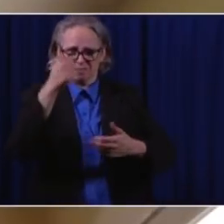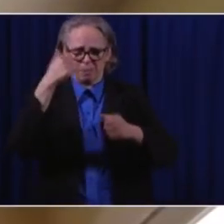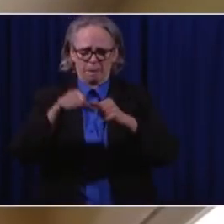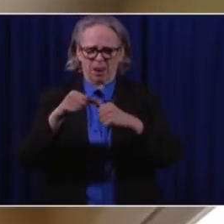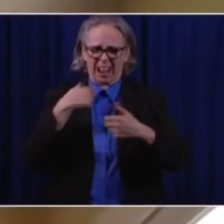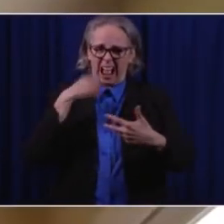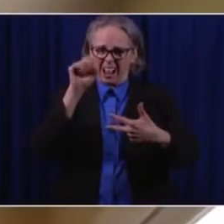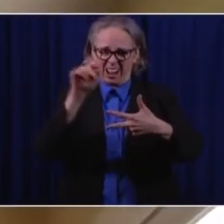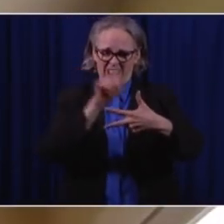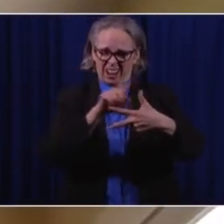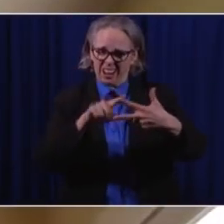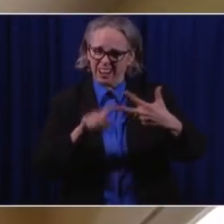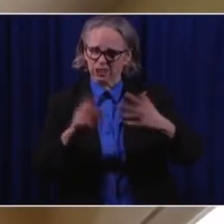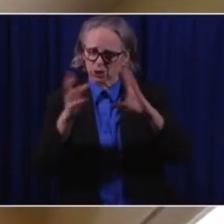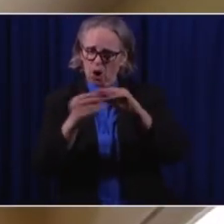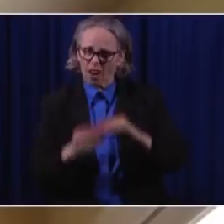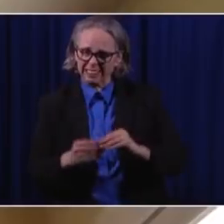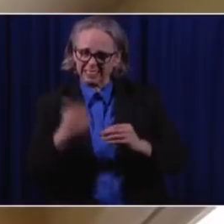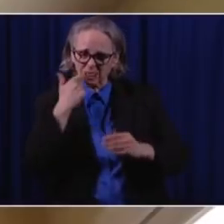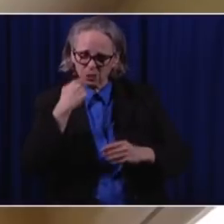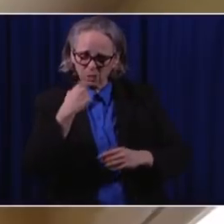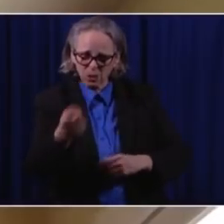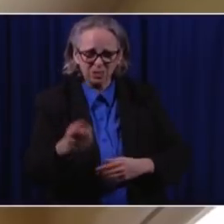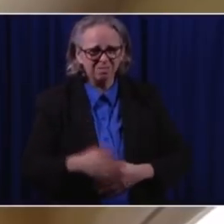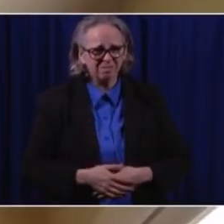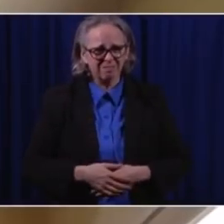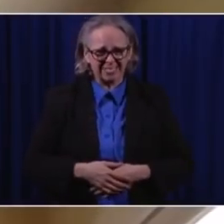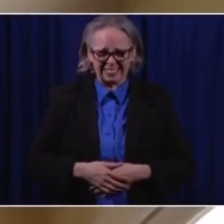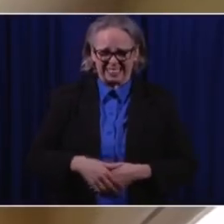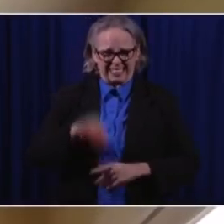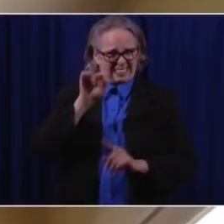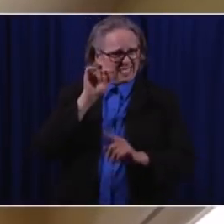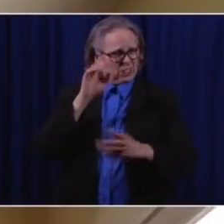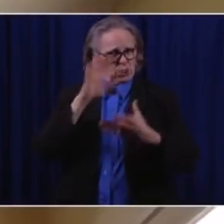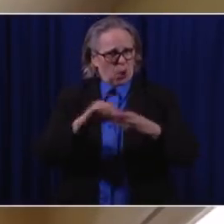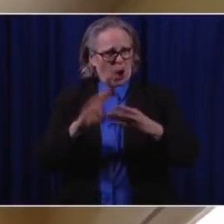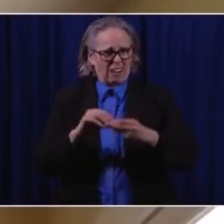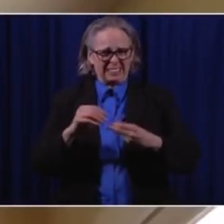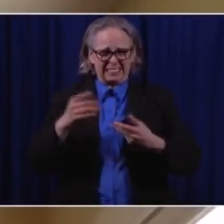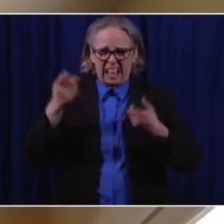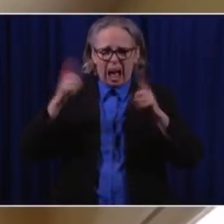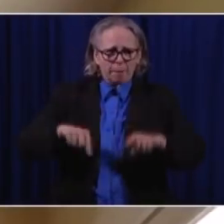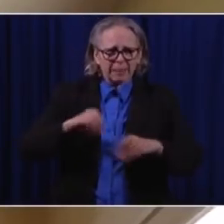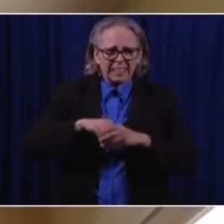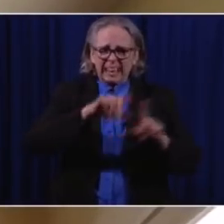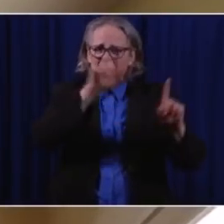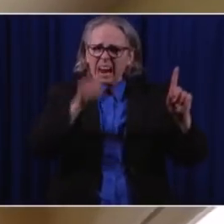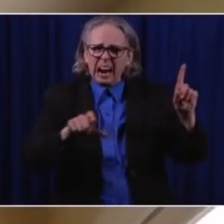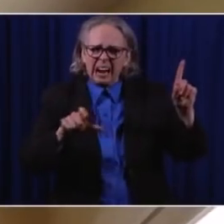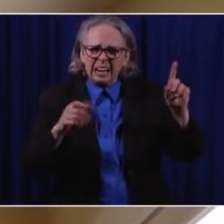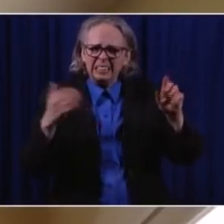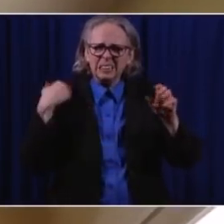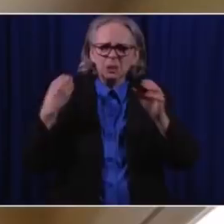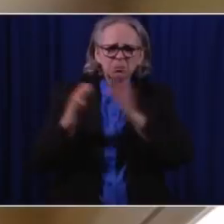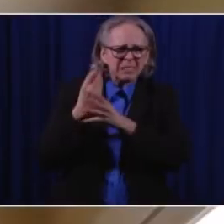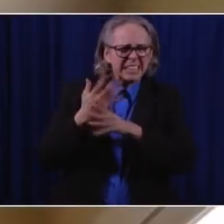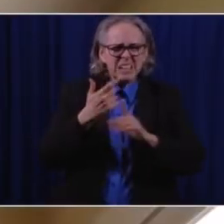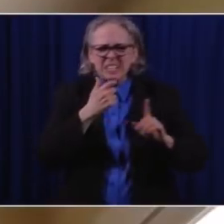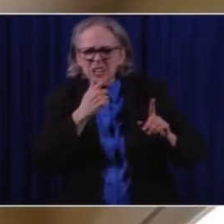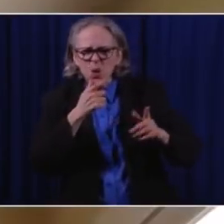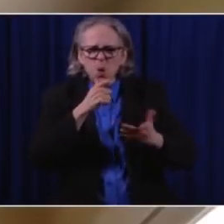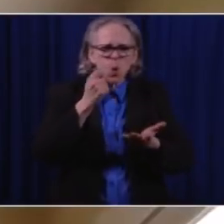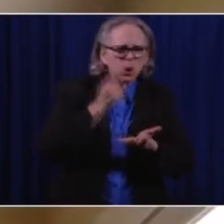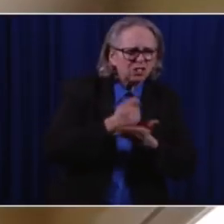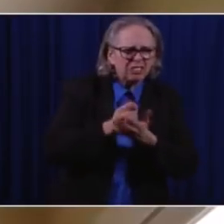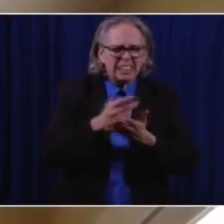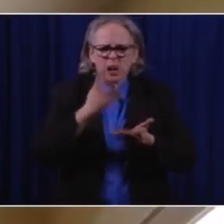we are on the doorstep of that. I wish I had a crystal ball and could tell you that it would be some defined time from